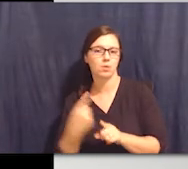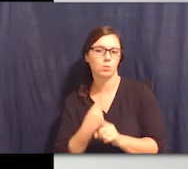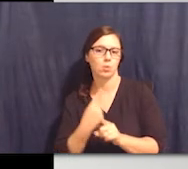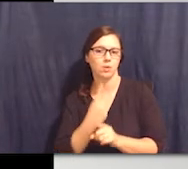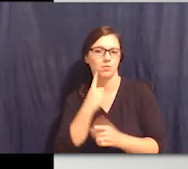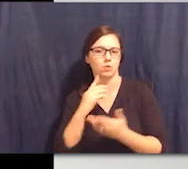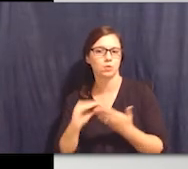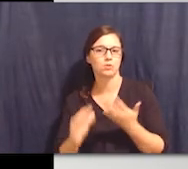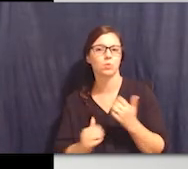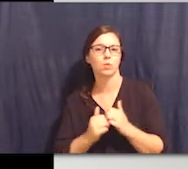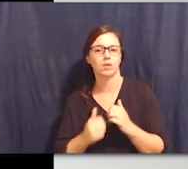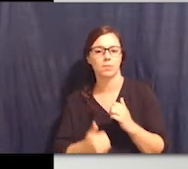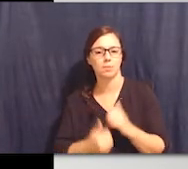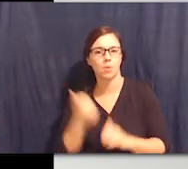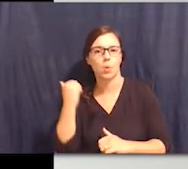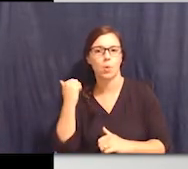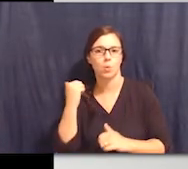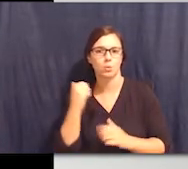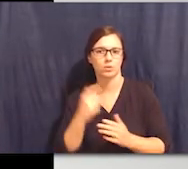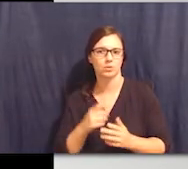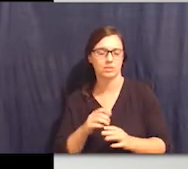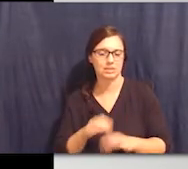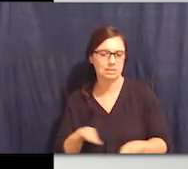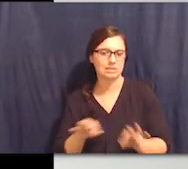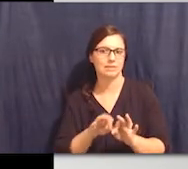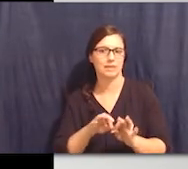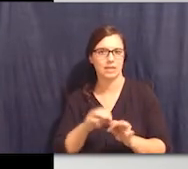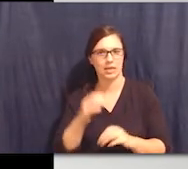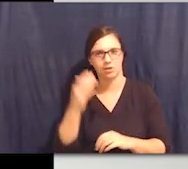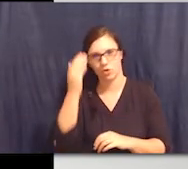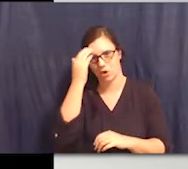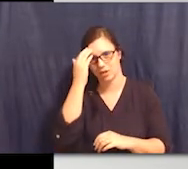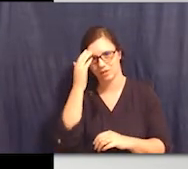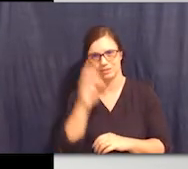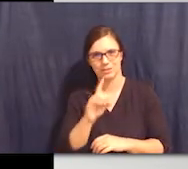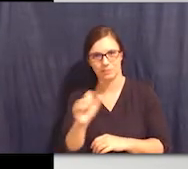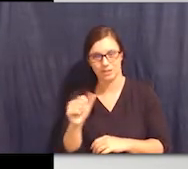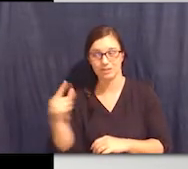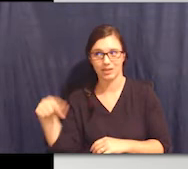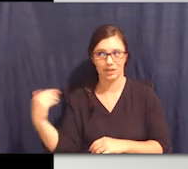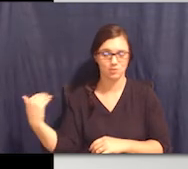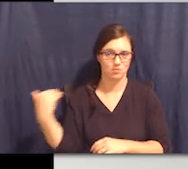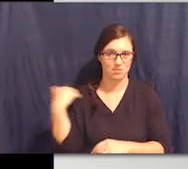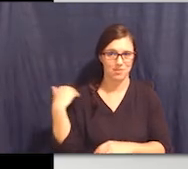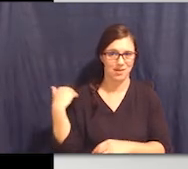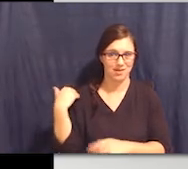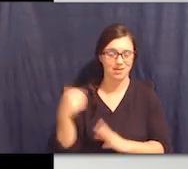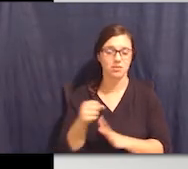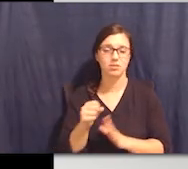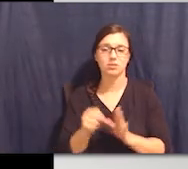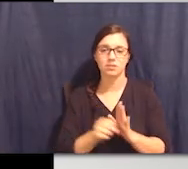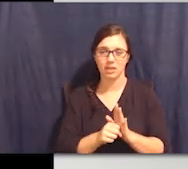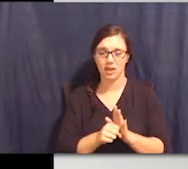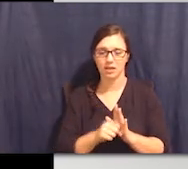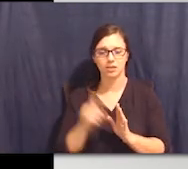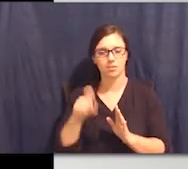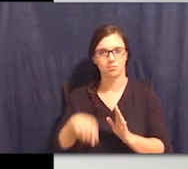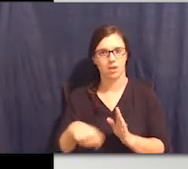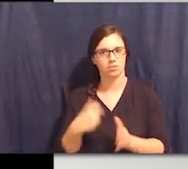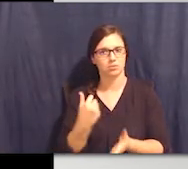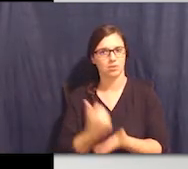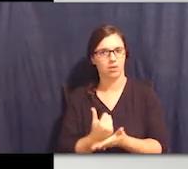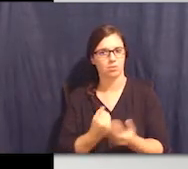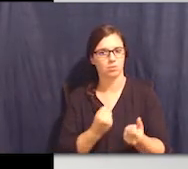for students with the most significant cognitive disabilities. And they have reminded us that the state must help